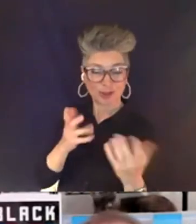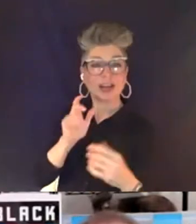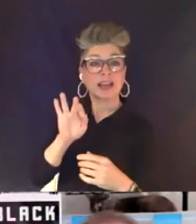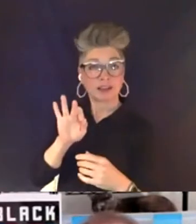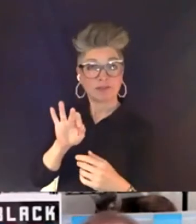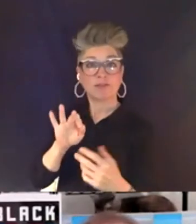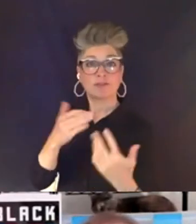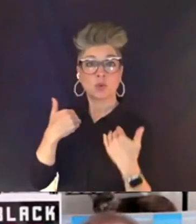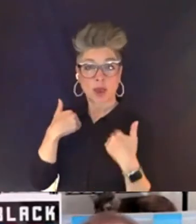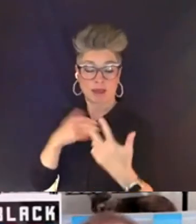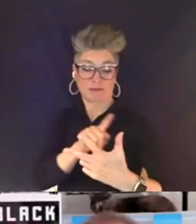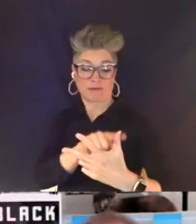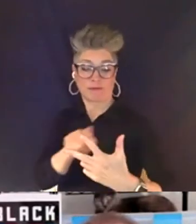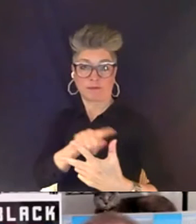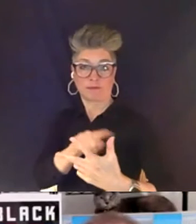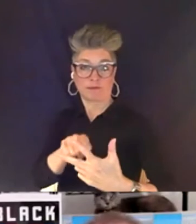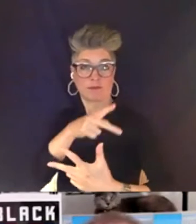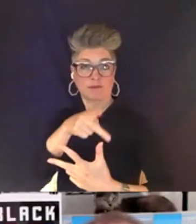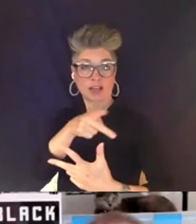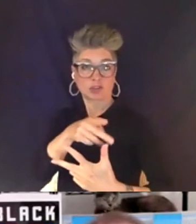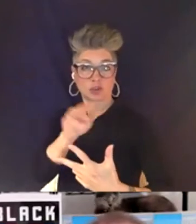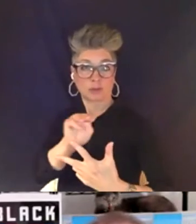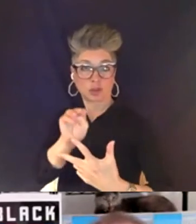the Moderna, I would suggest